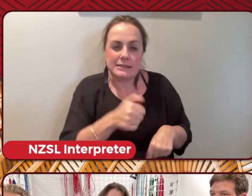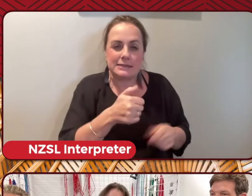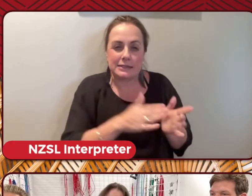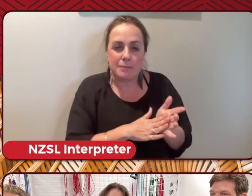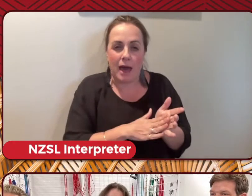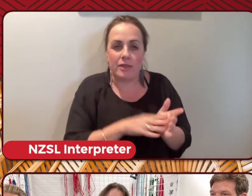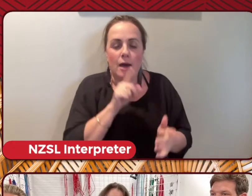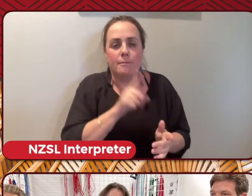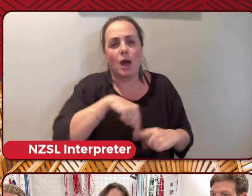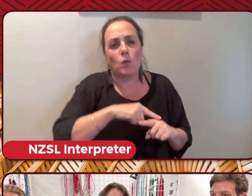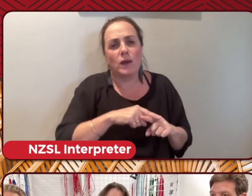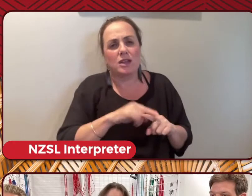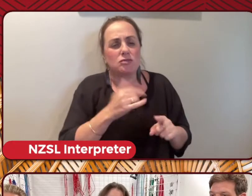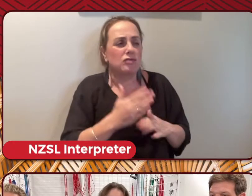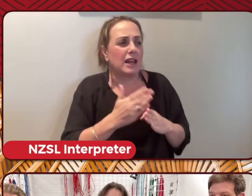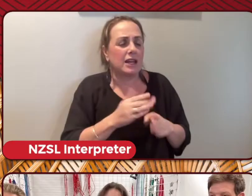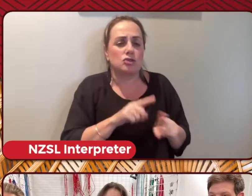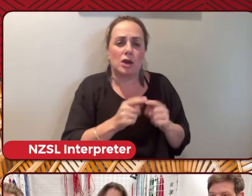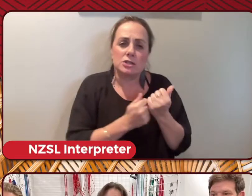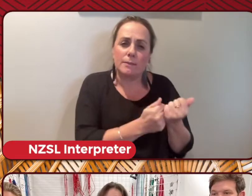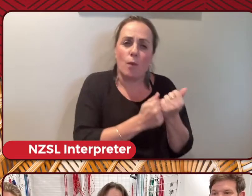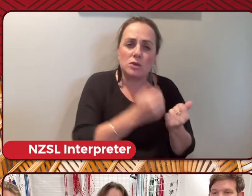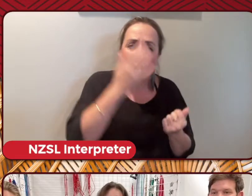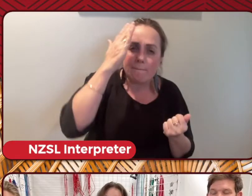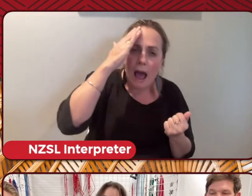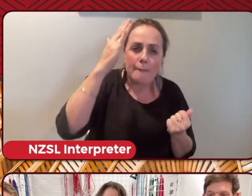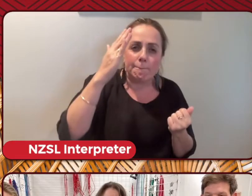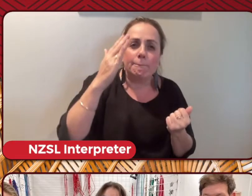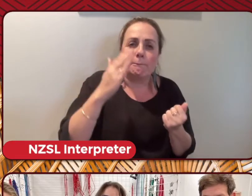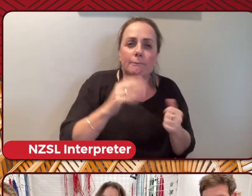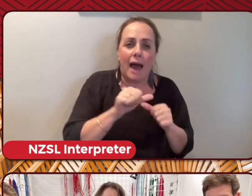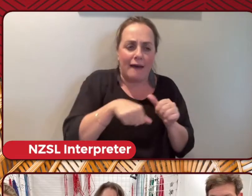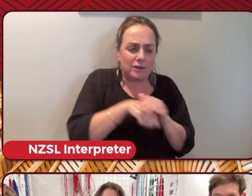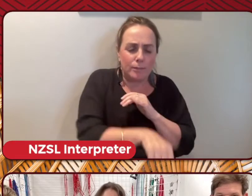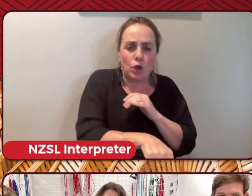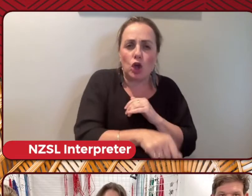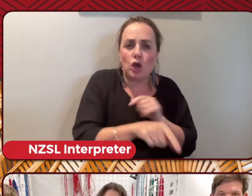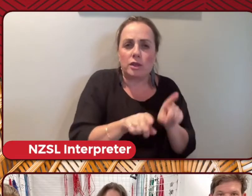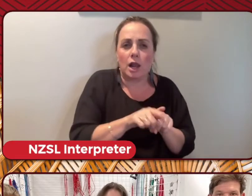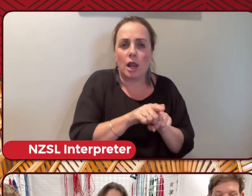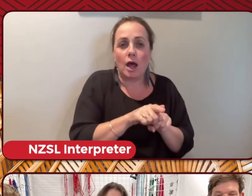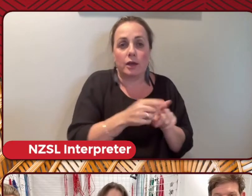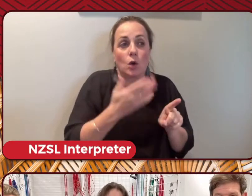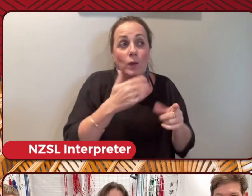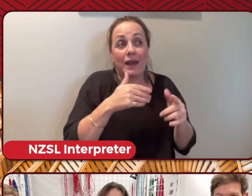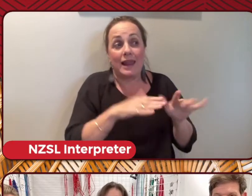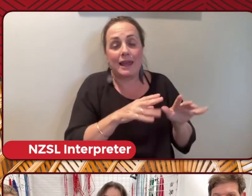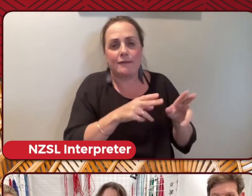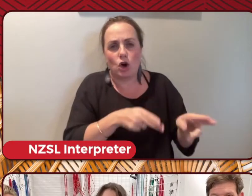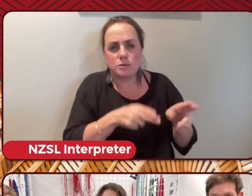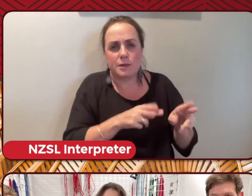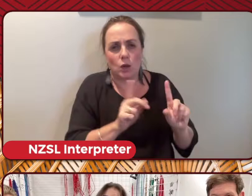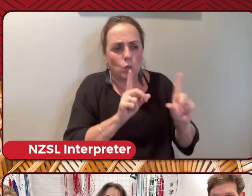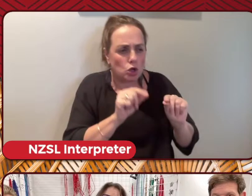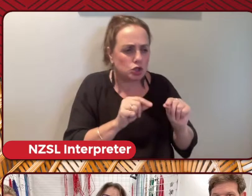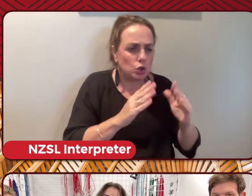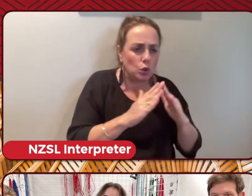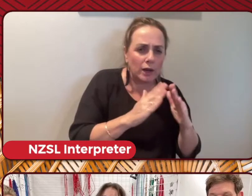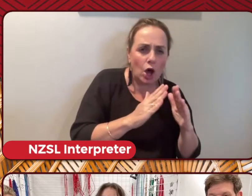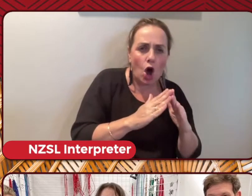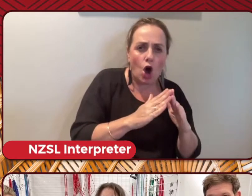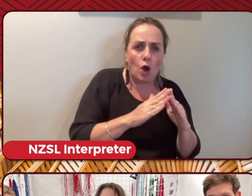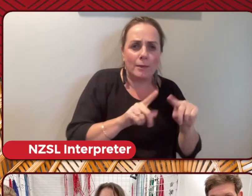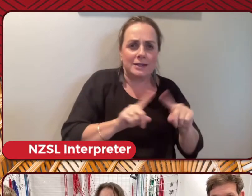mum, you know, different options on how to get in-home care for when they were discharged, different breastfeeding